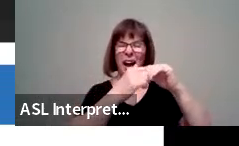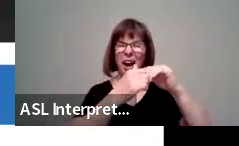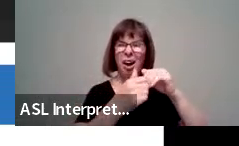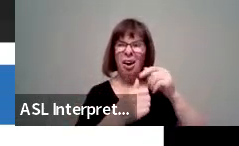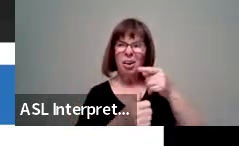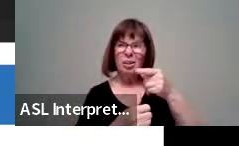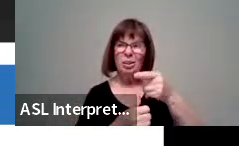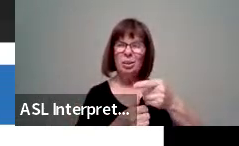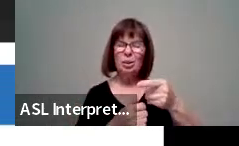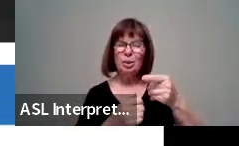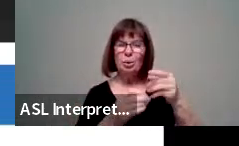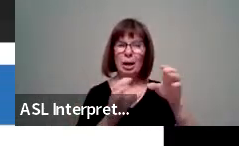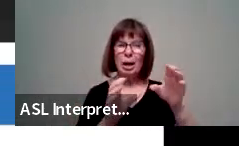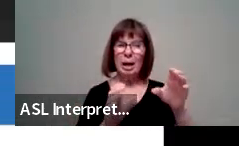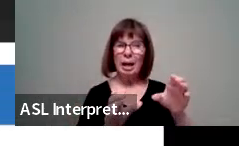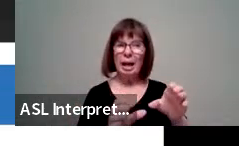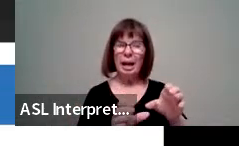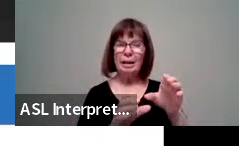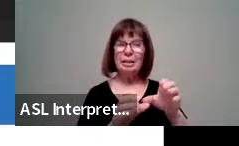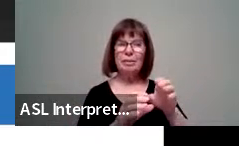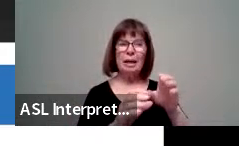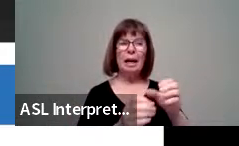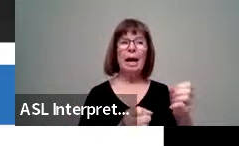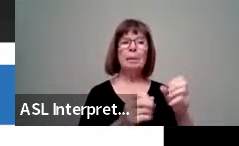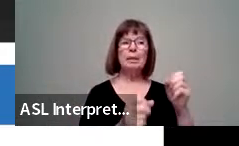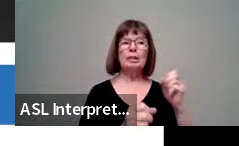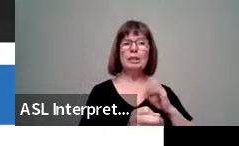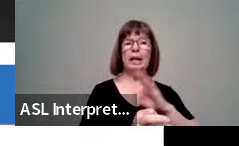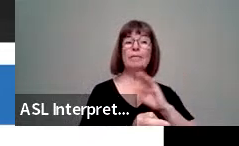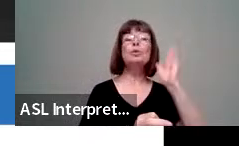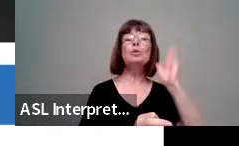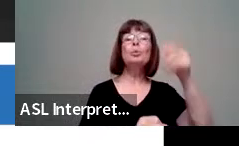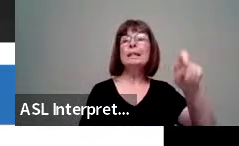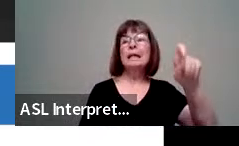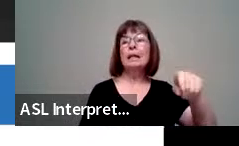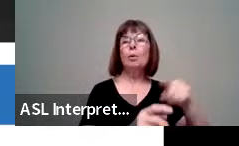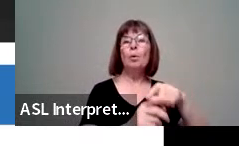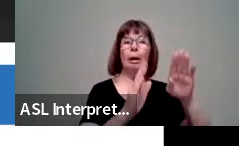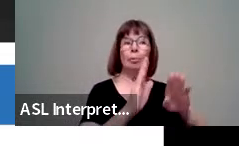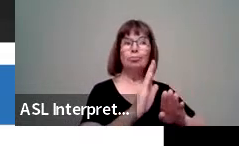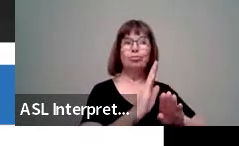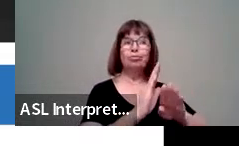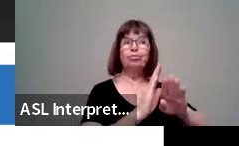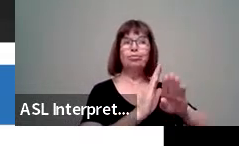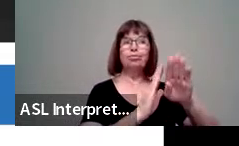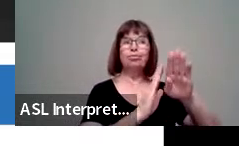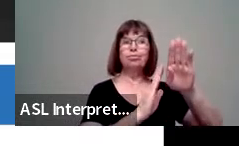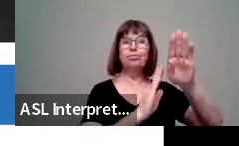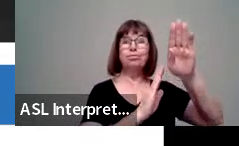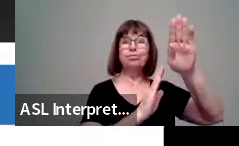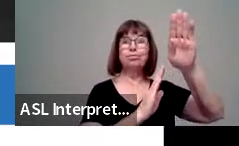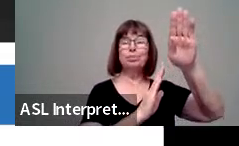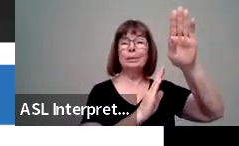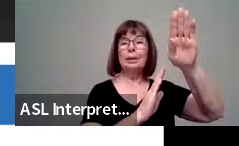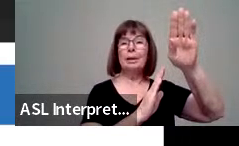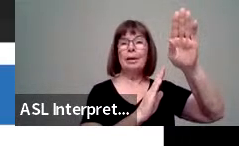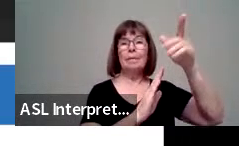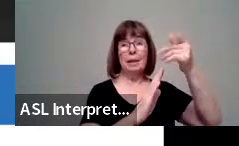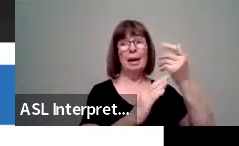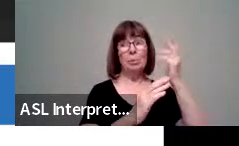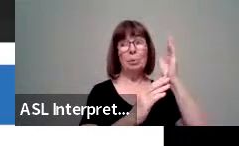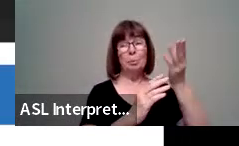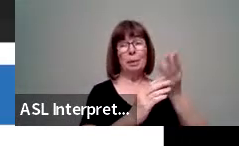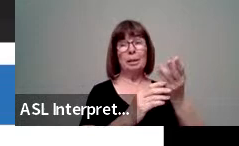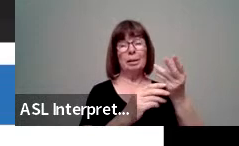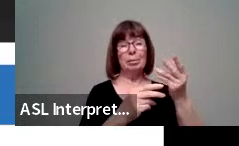the number and volume of staff you're going to need when we hit this next winter surge, which is going to be exacerbated by the fact